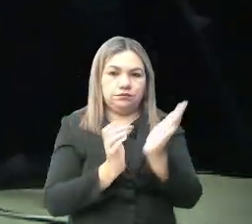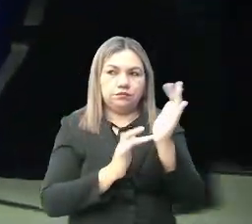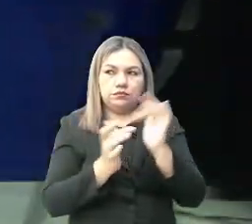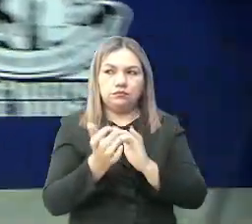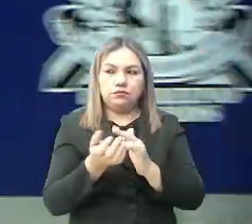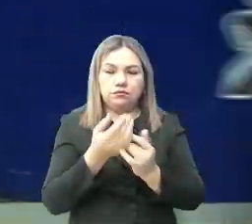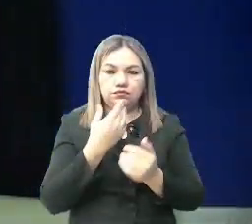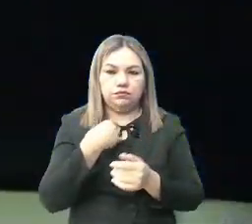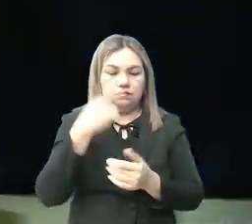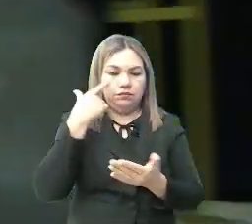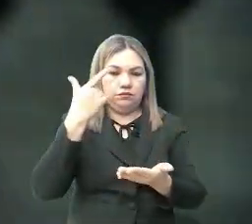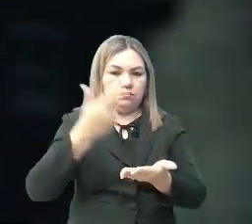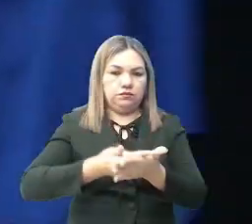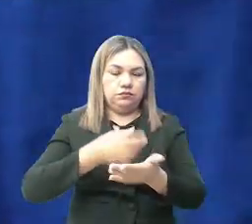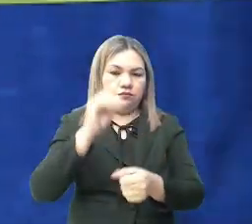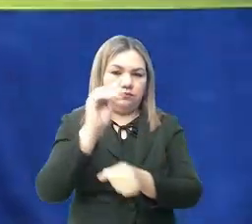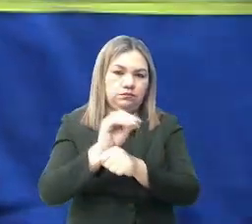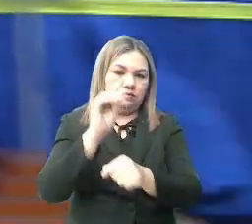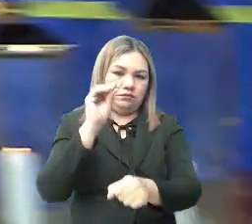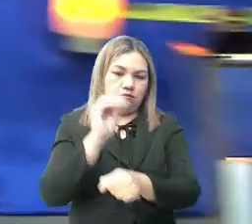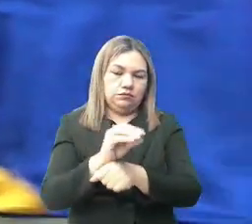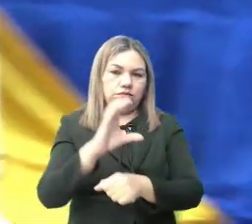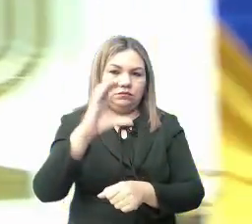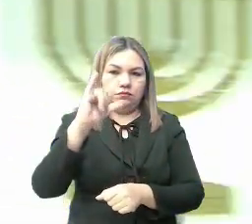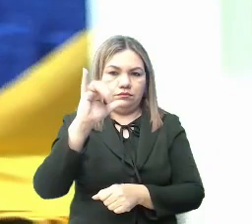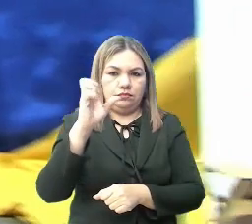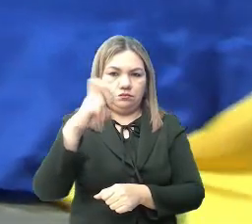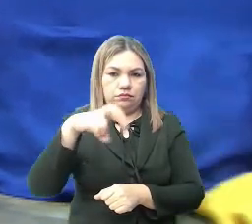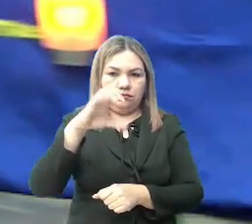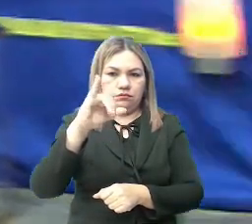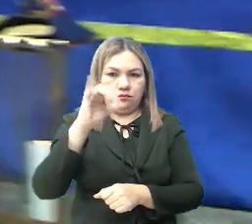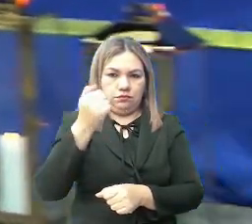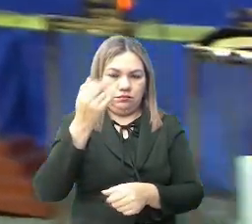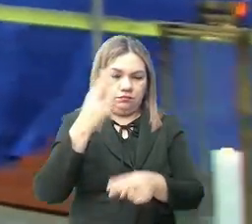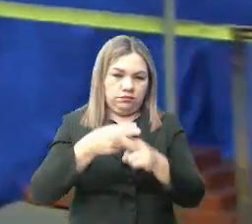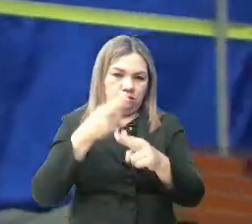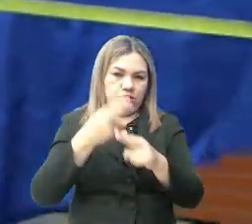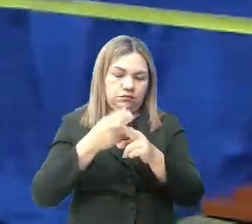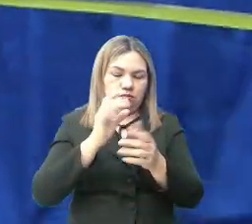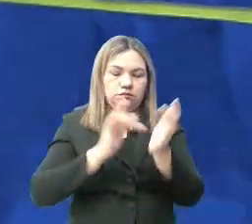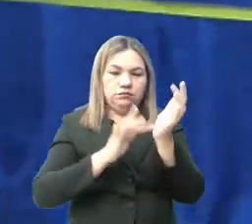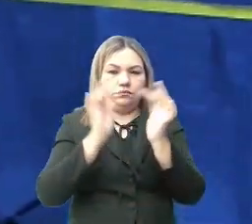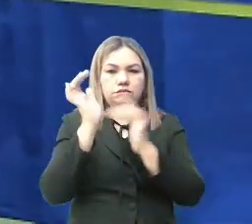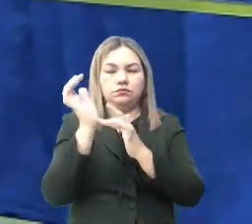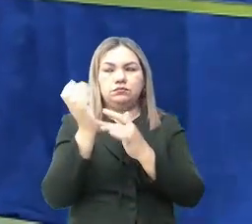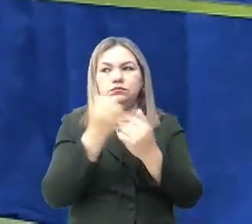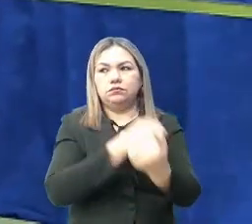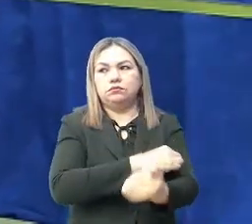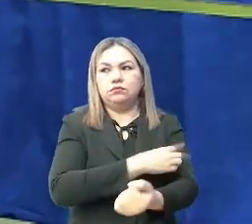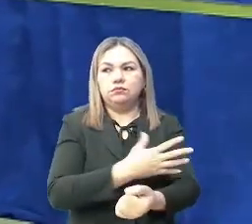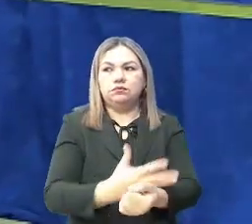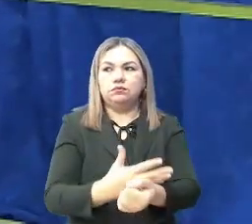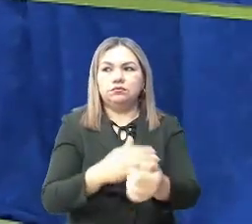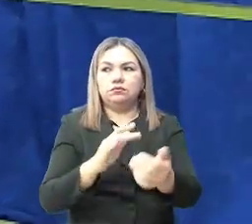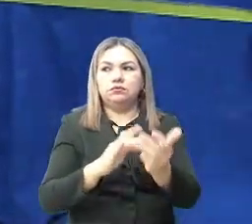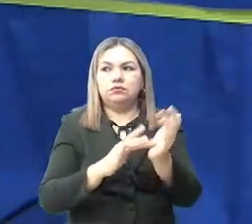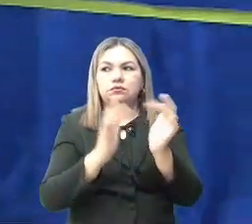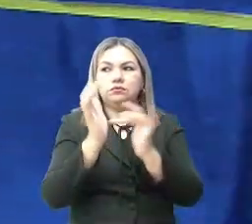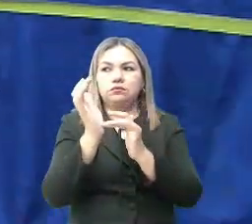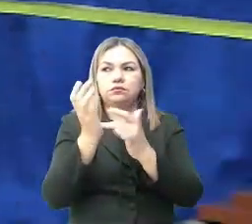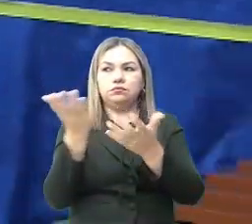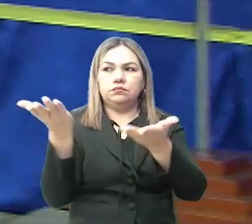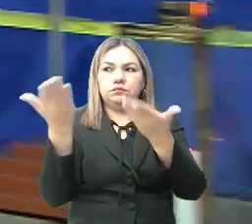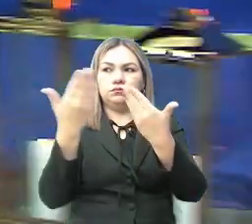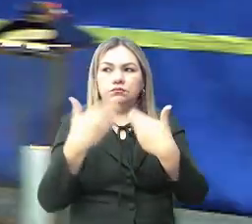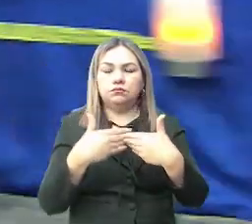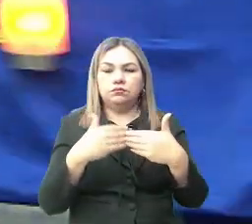for this teaching, for this science, in the name of Jesus, for the blood of Jesus. I